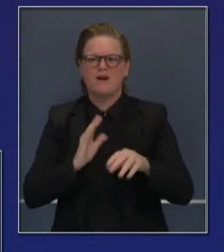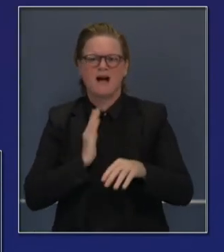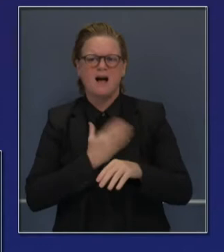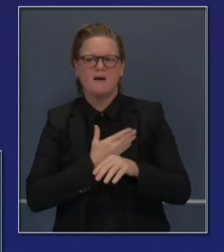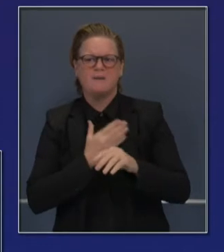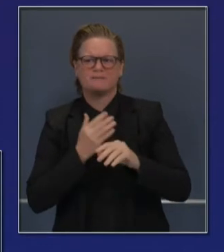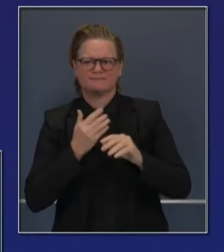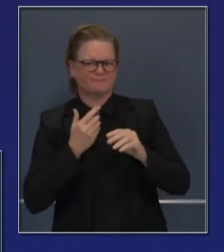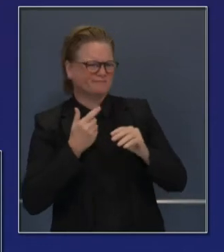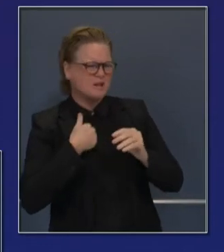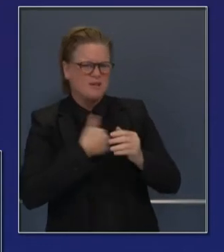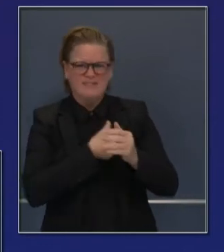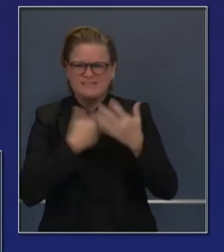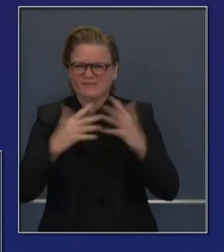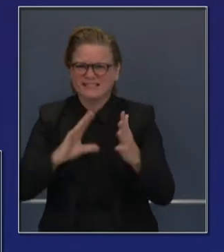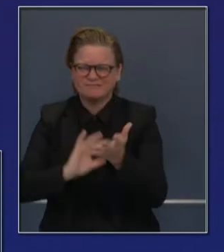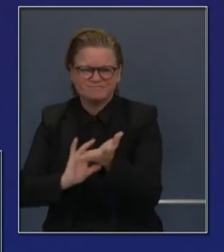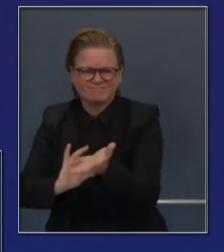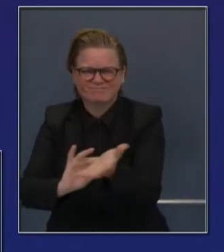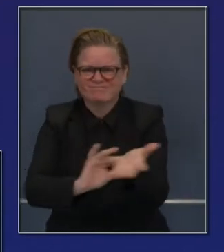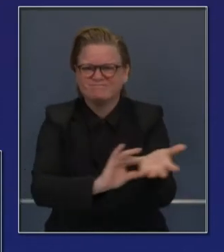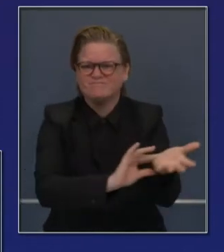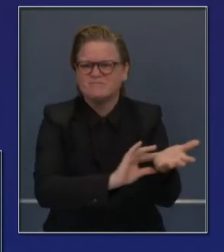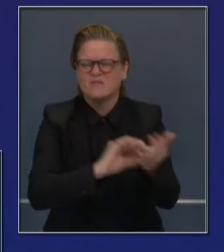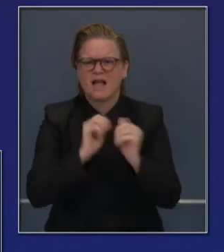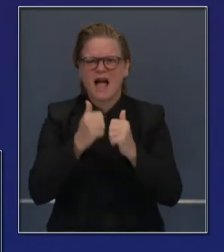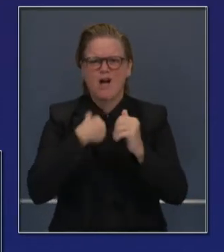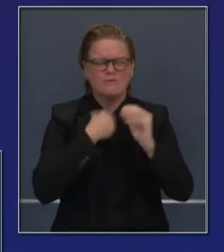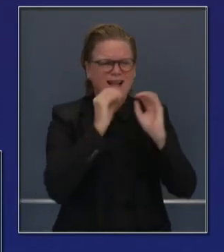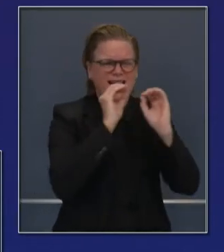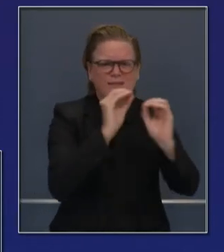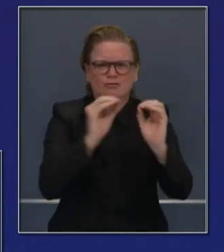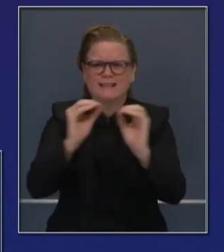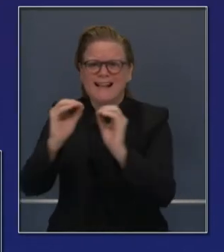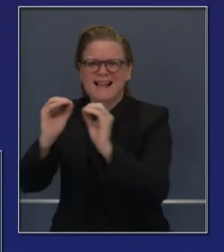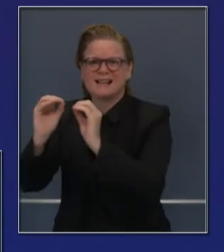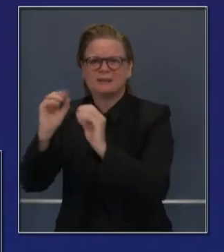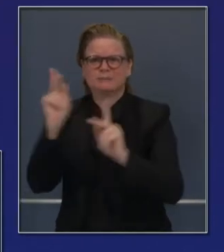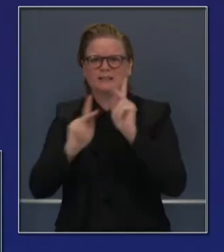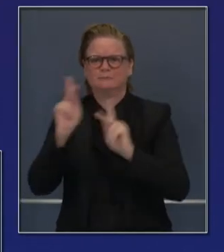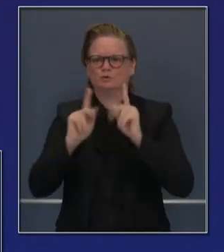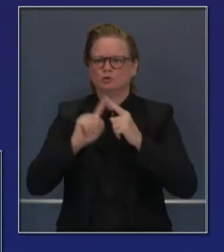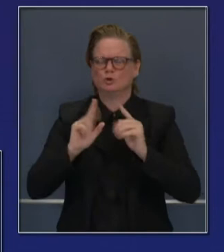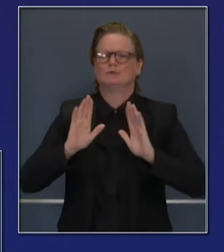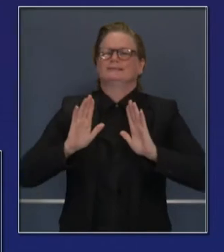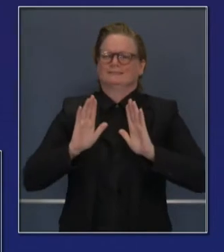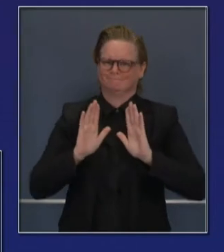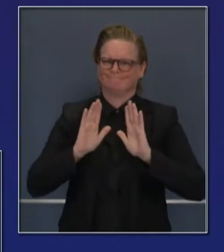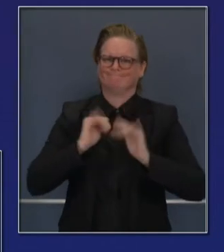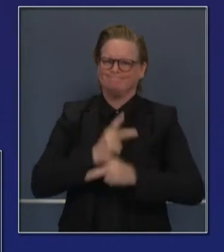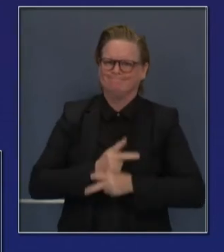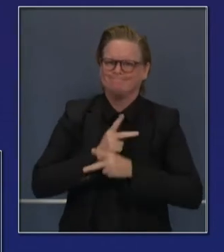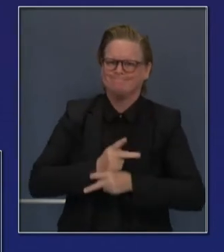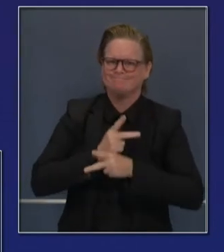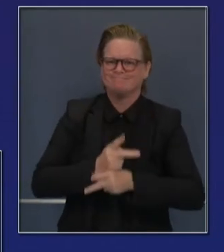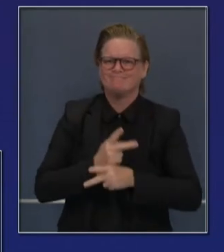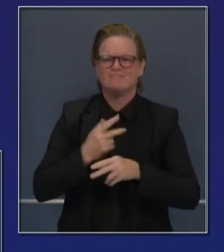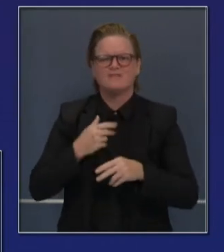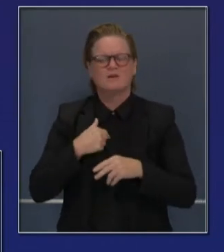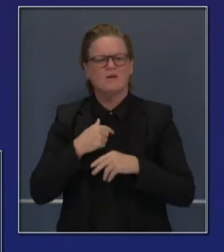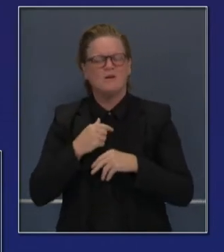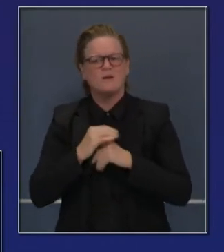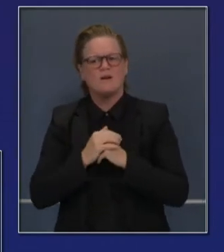sure what we do is both impactful and as time limited as possible. We know that this is hard